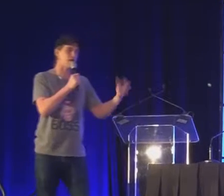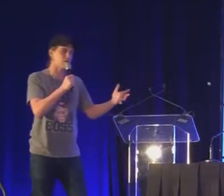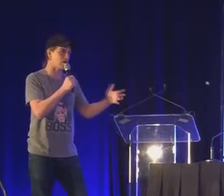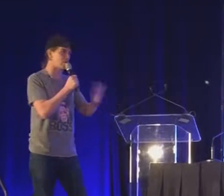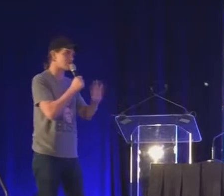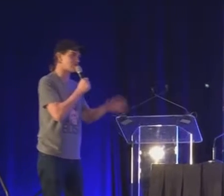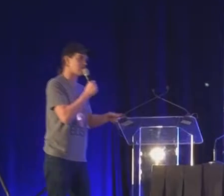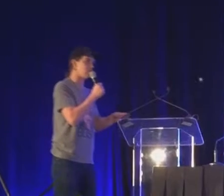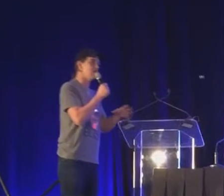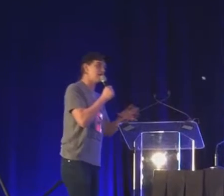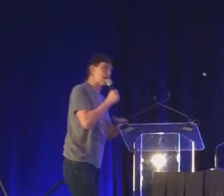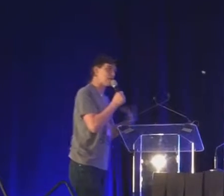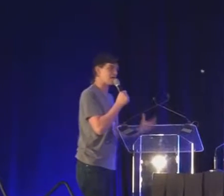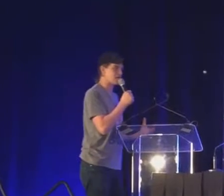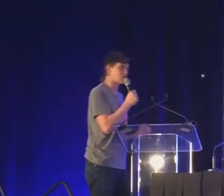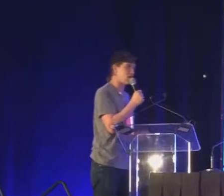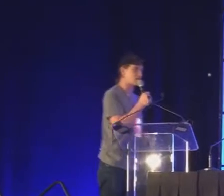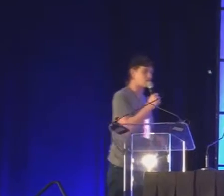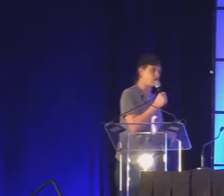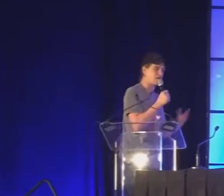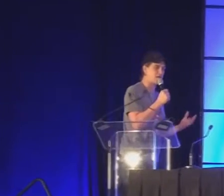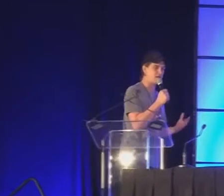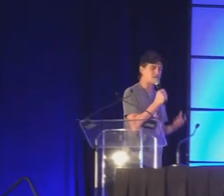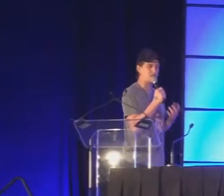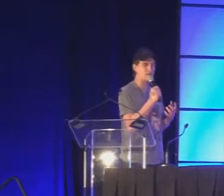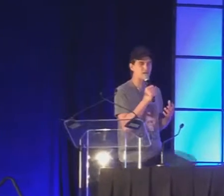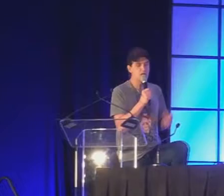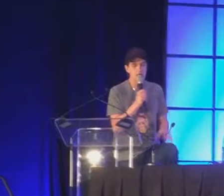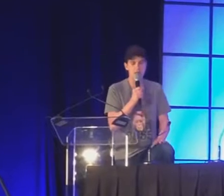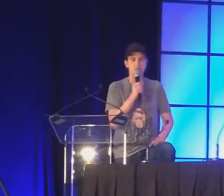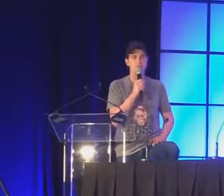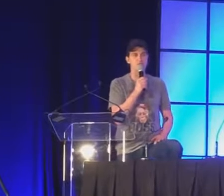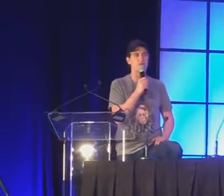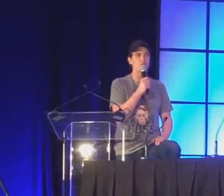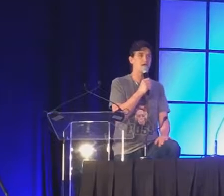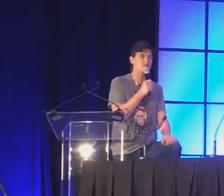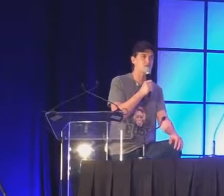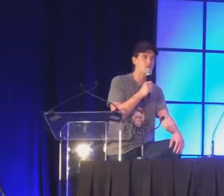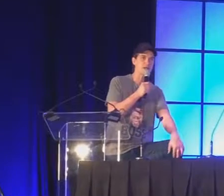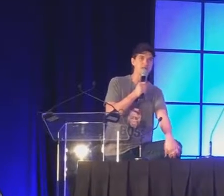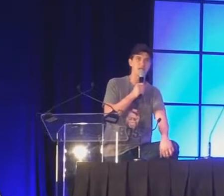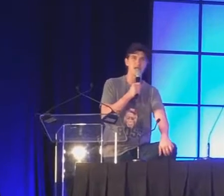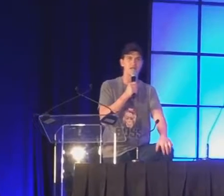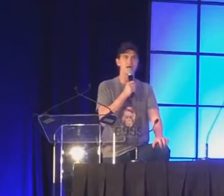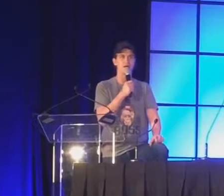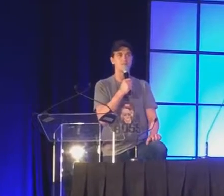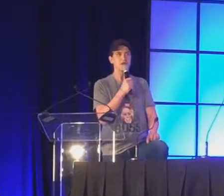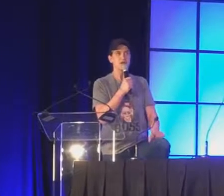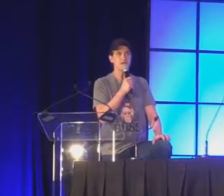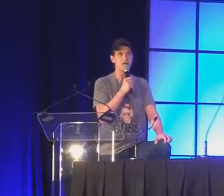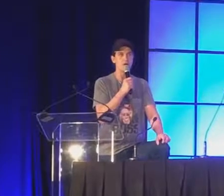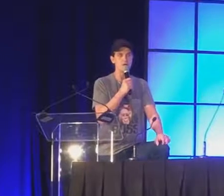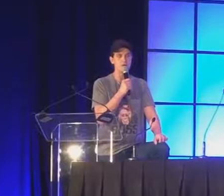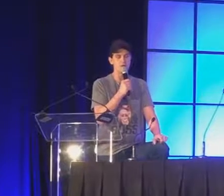again, I didn't know her well, but she still gave me a nice talking to. And again, to hear it from someone that you respect and